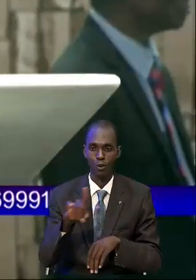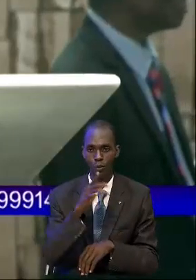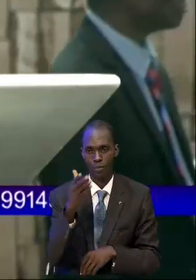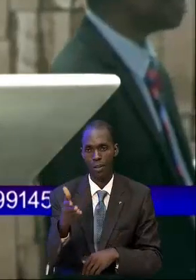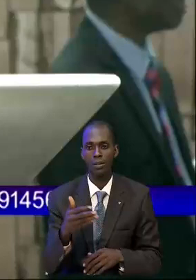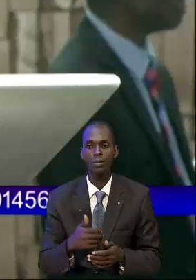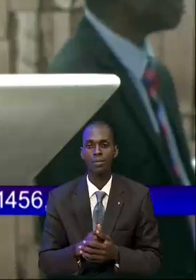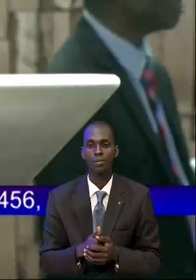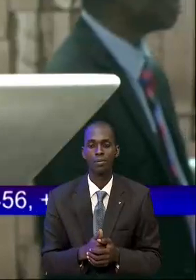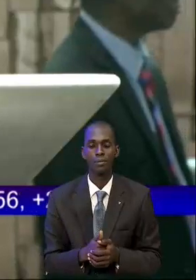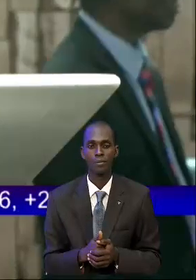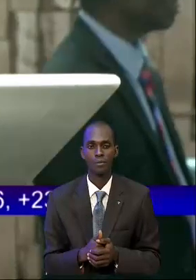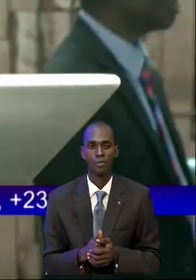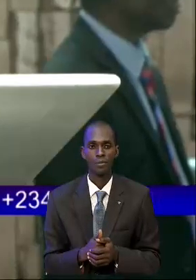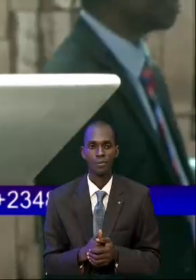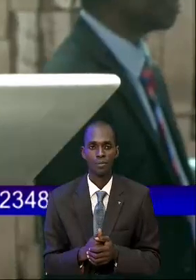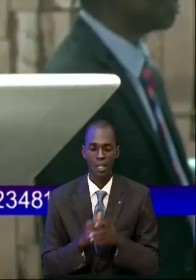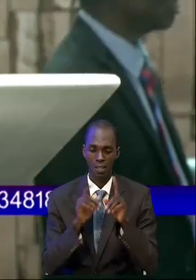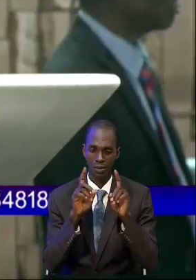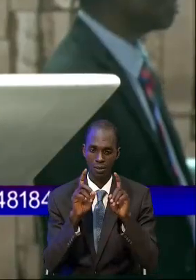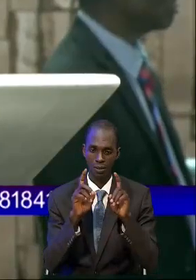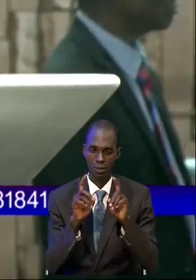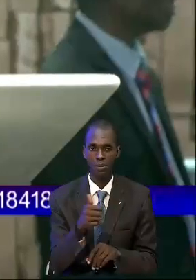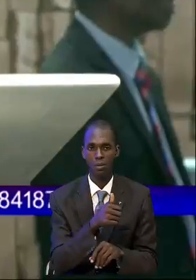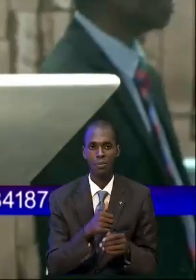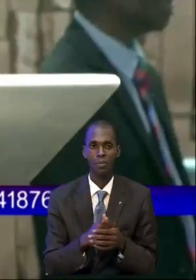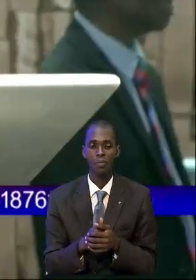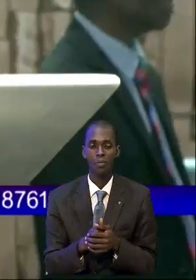you are, the power is touching you there.